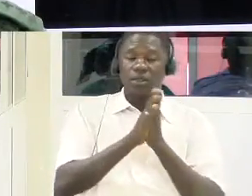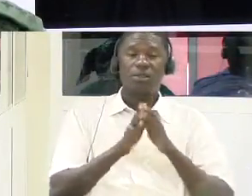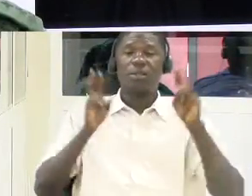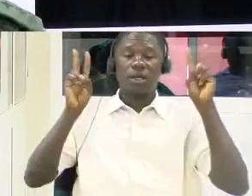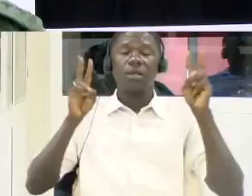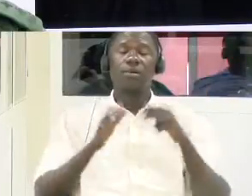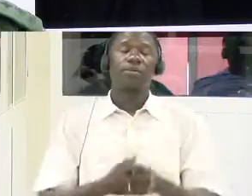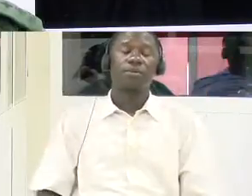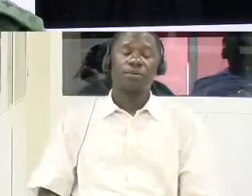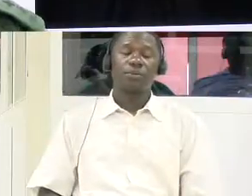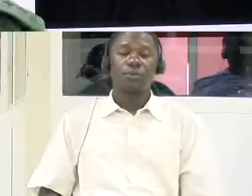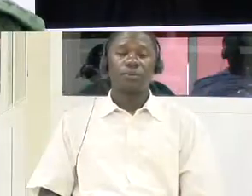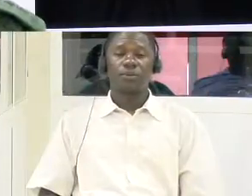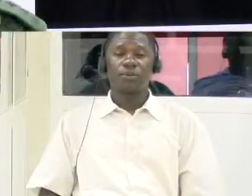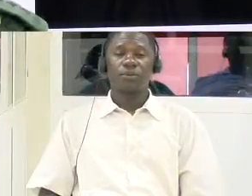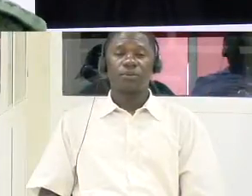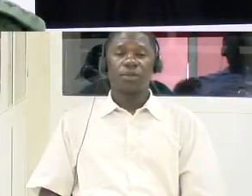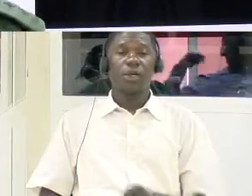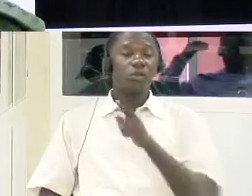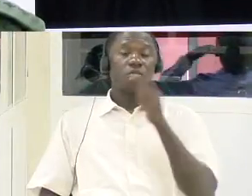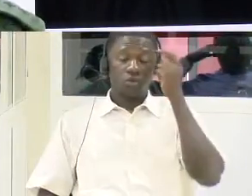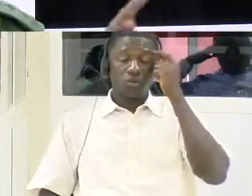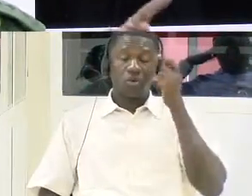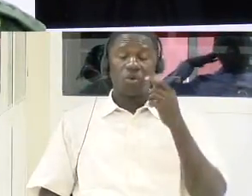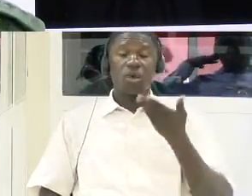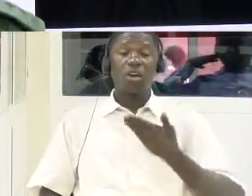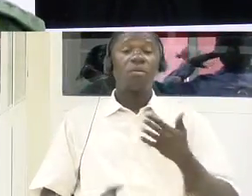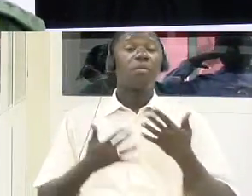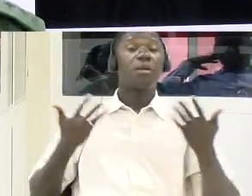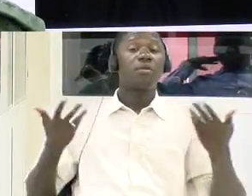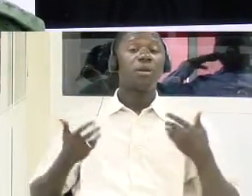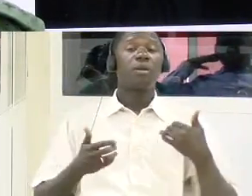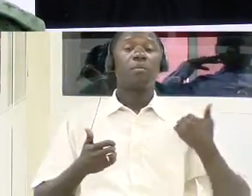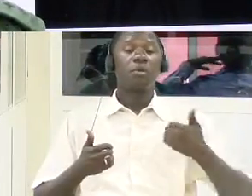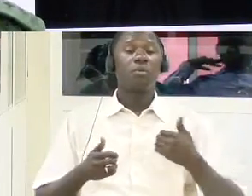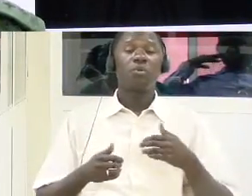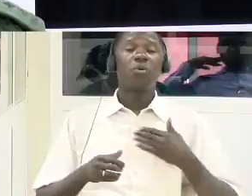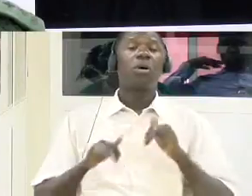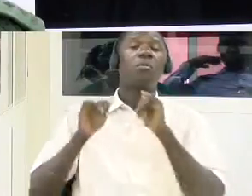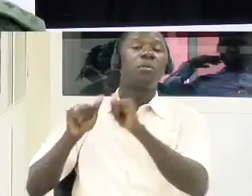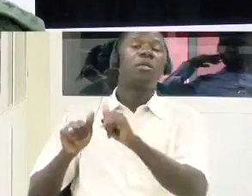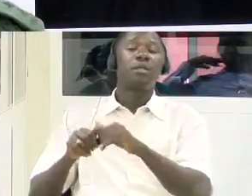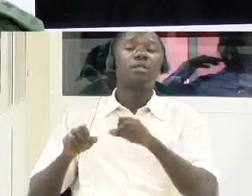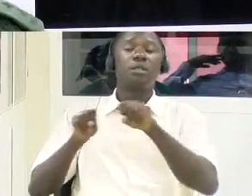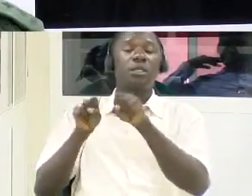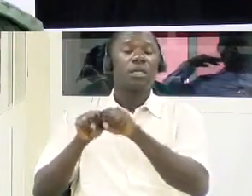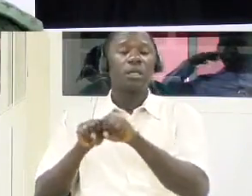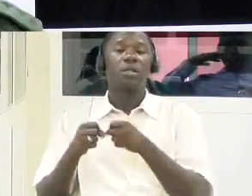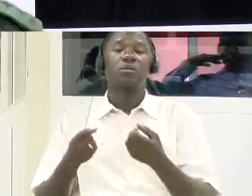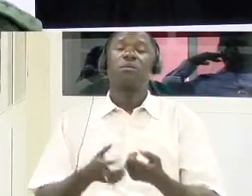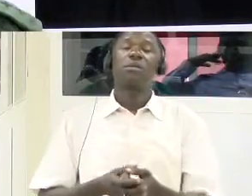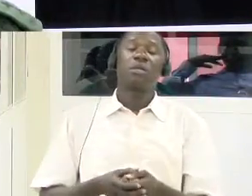And also, we had a lot of dissidents outside. Those ones are based in Senegal, and the Senegalese government is